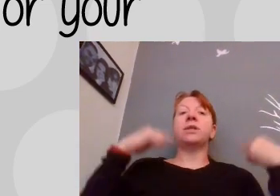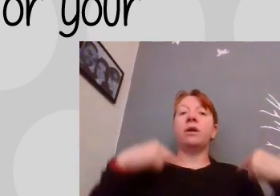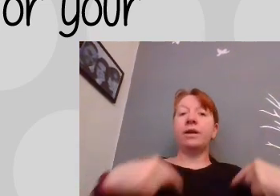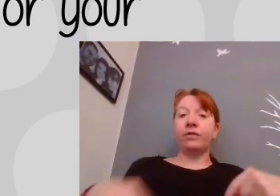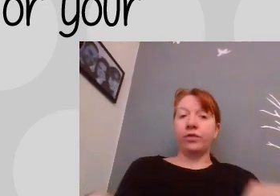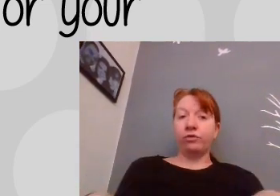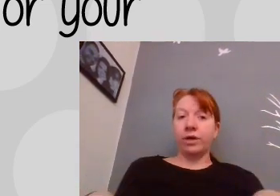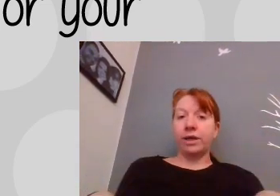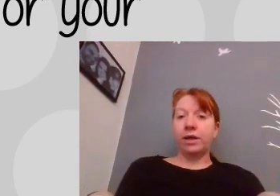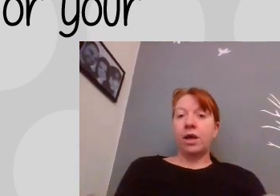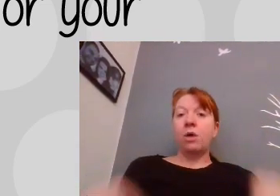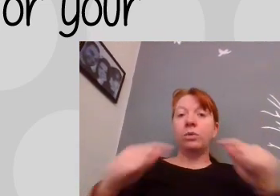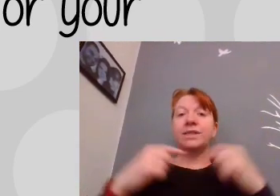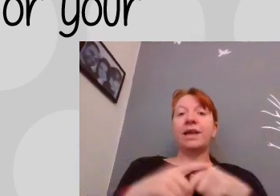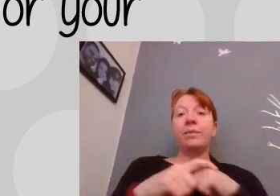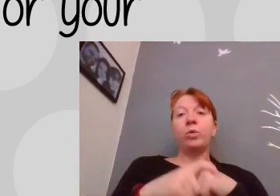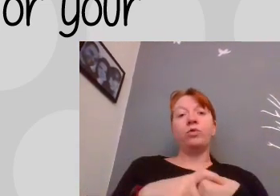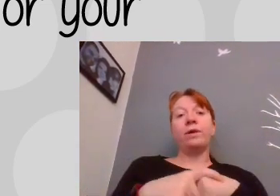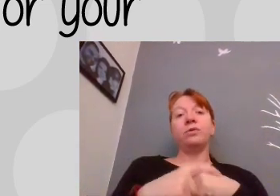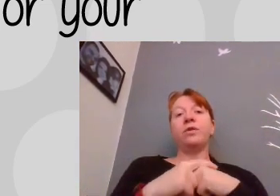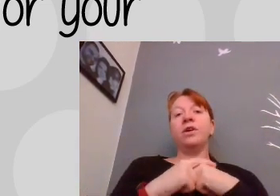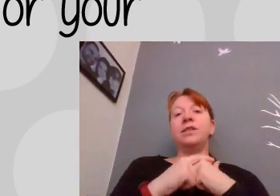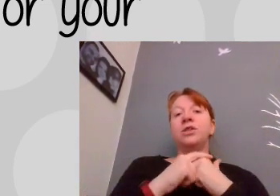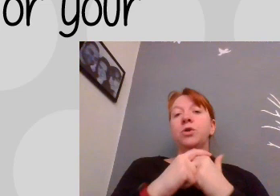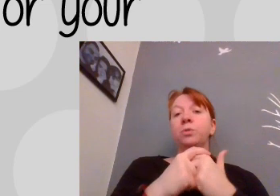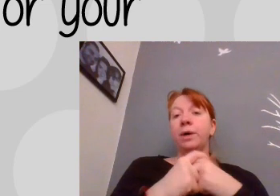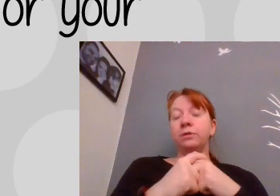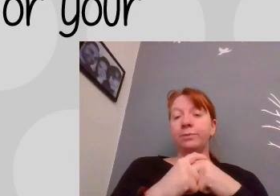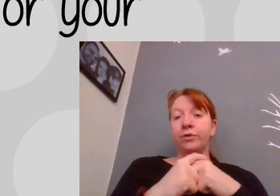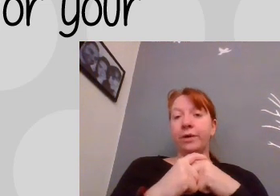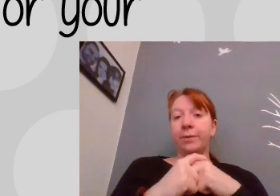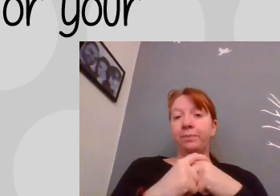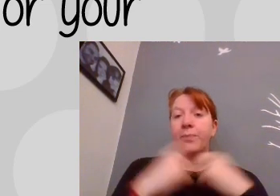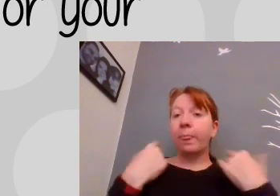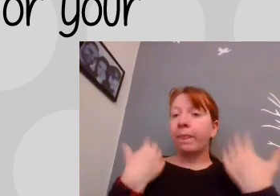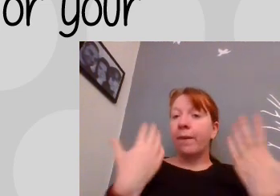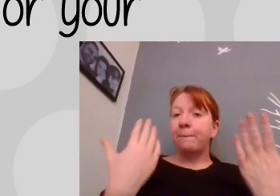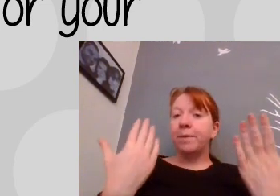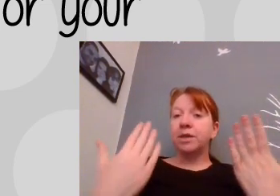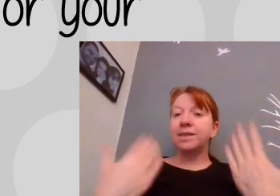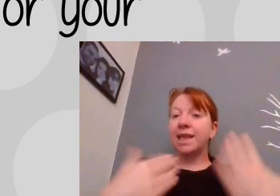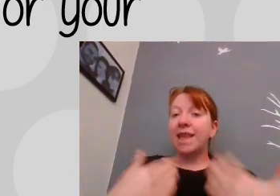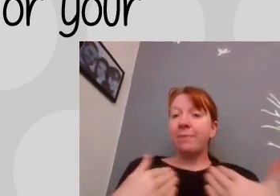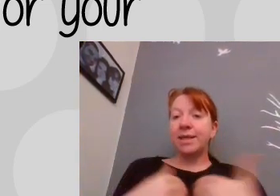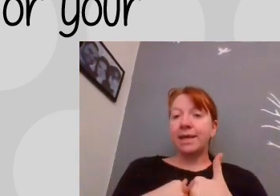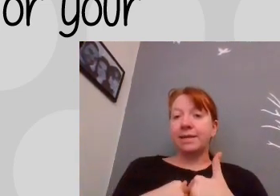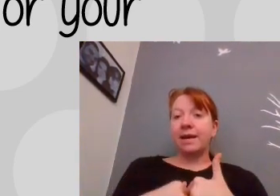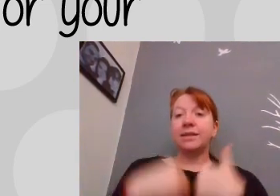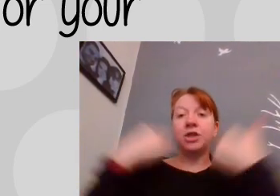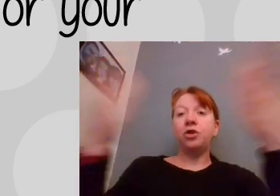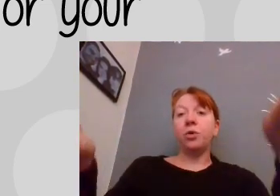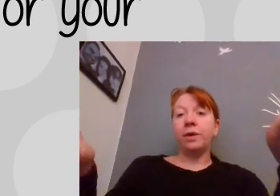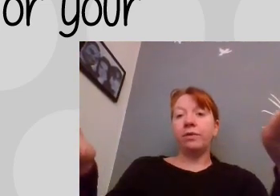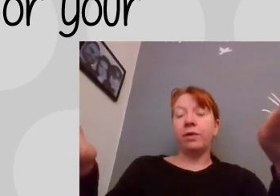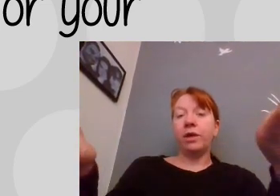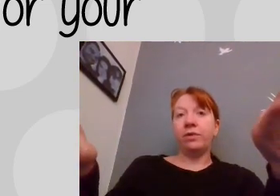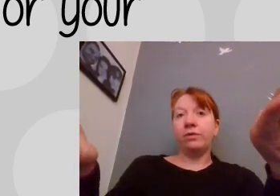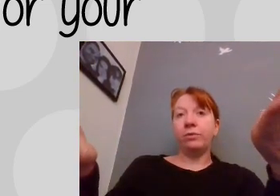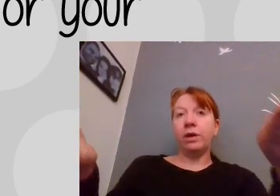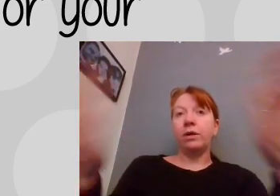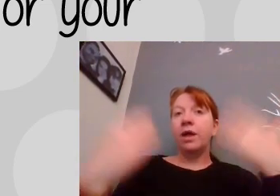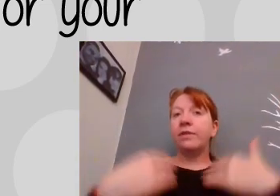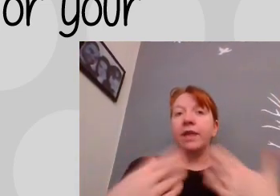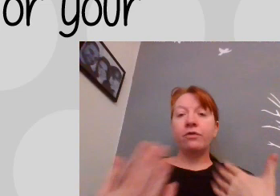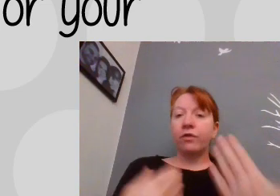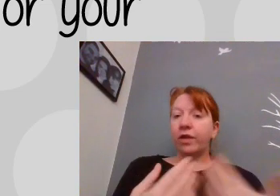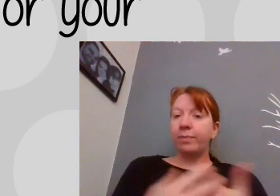person outside of the train would say the ball travelled at 32 miles per hour. Because to them it did, and to you it did